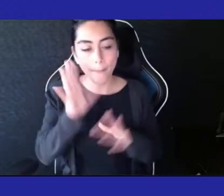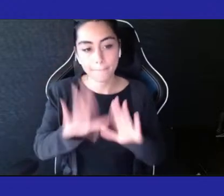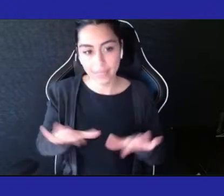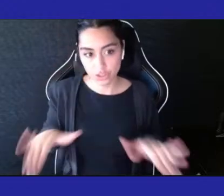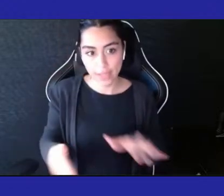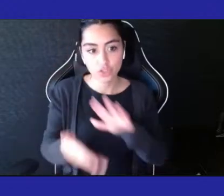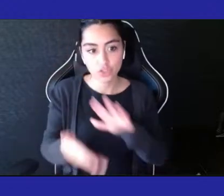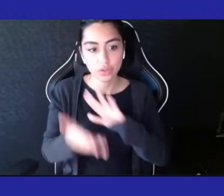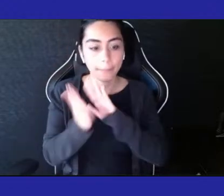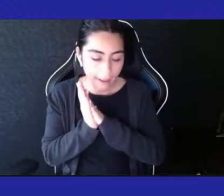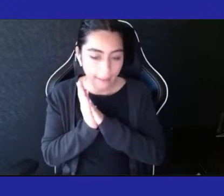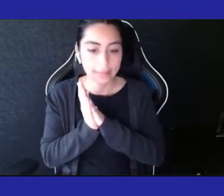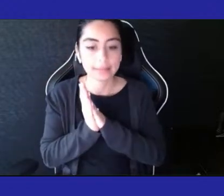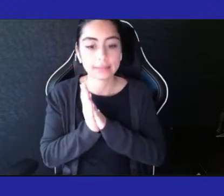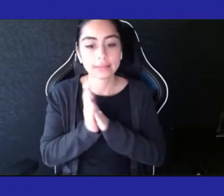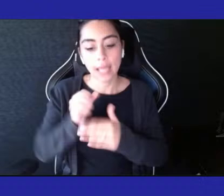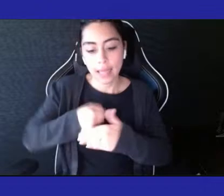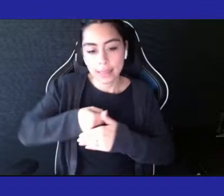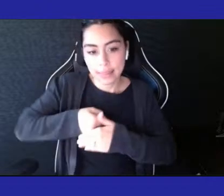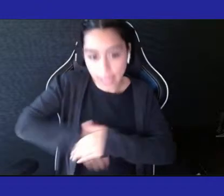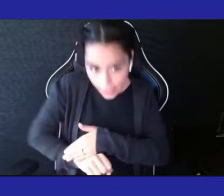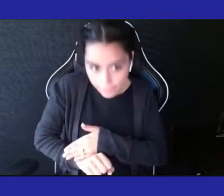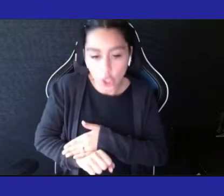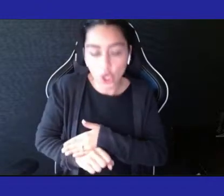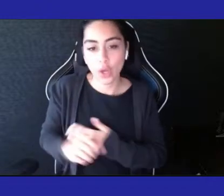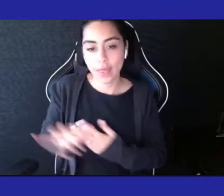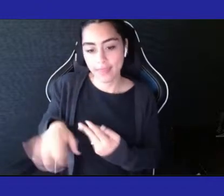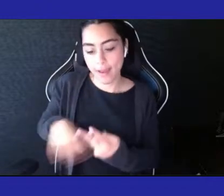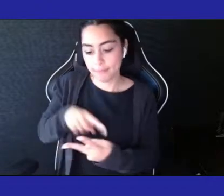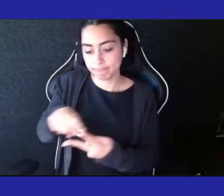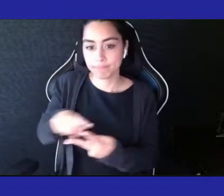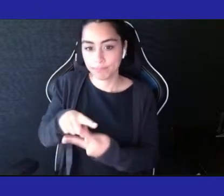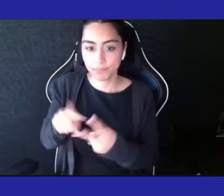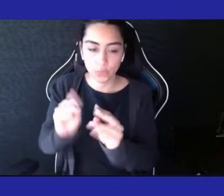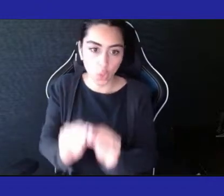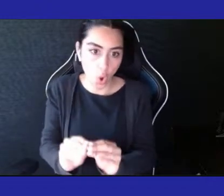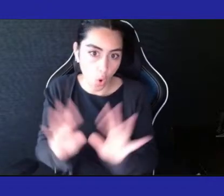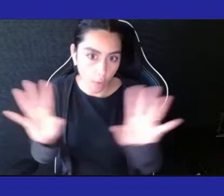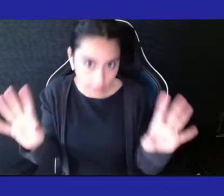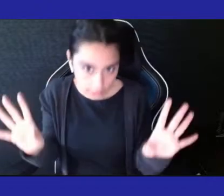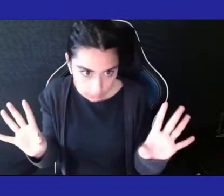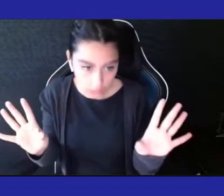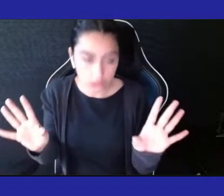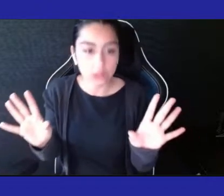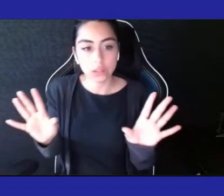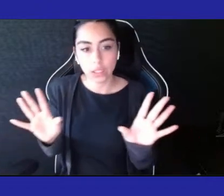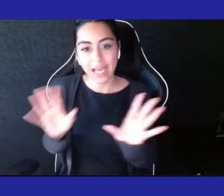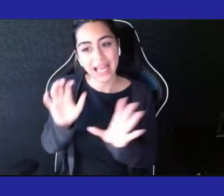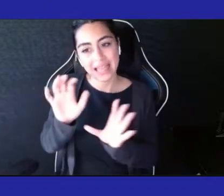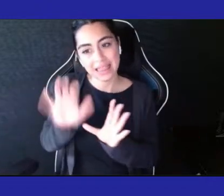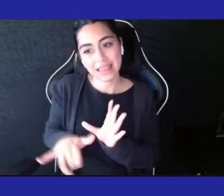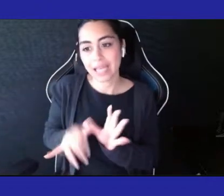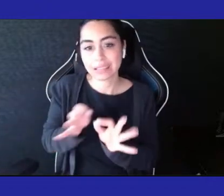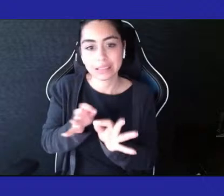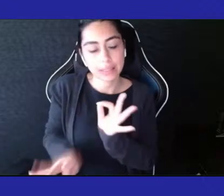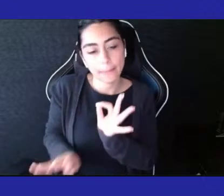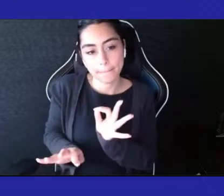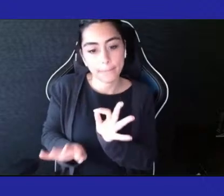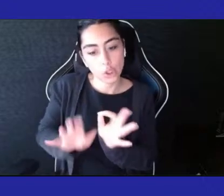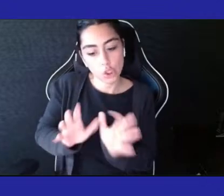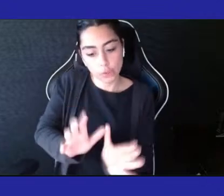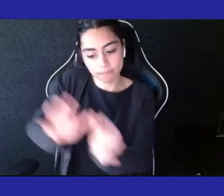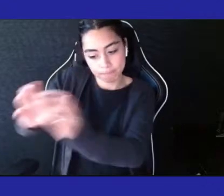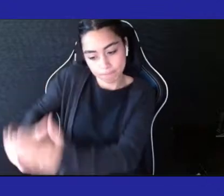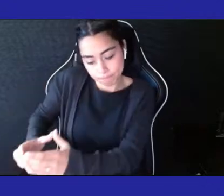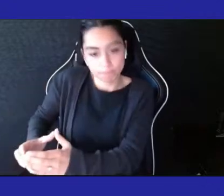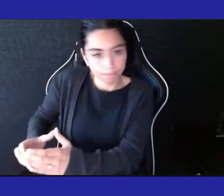our labor, those are to me, the two sort of obvious, I would just do simple exclusions, right? They're dedicated areas. You can't put